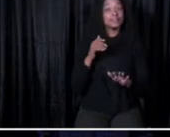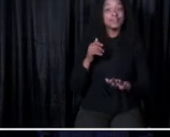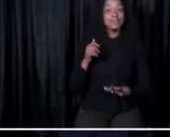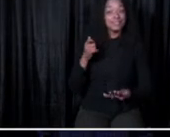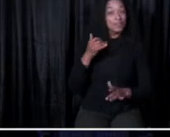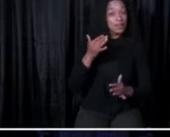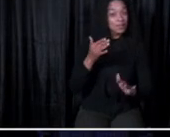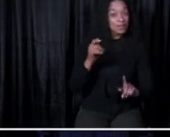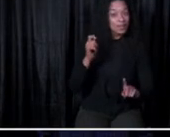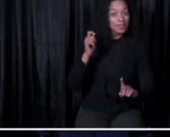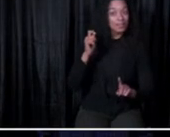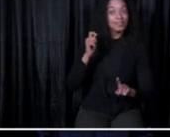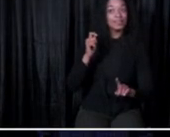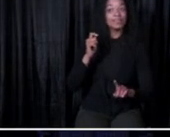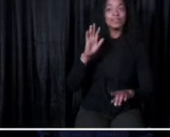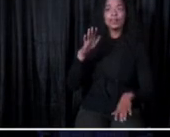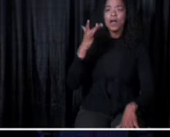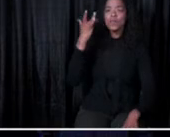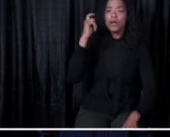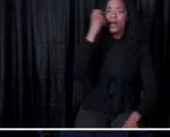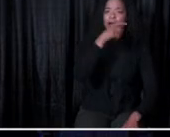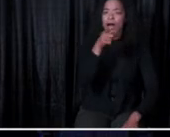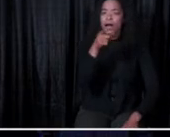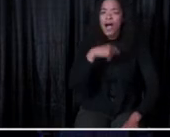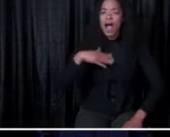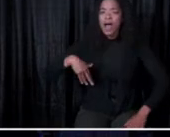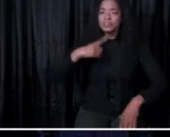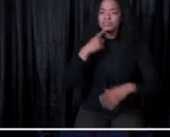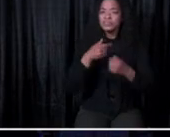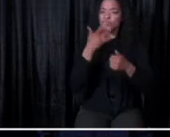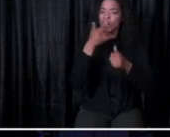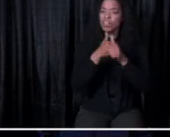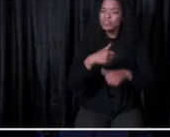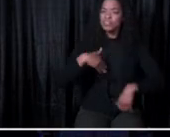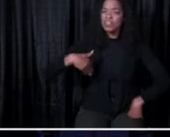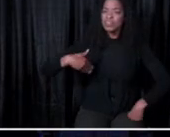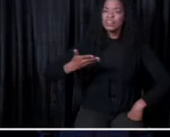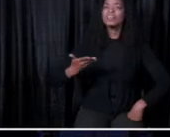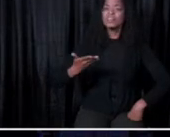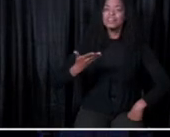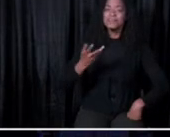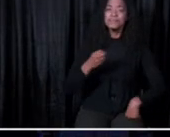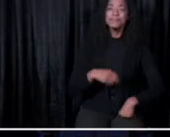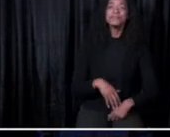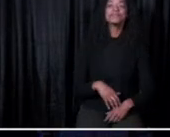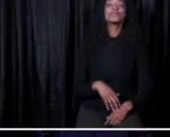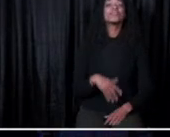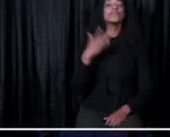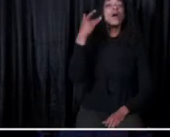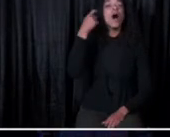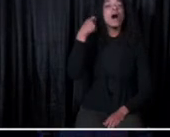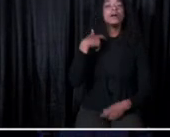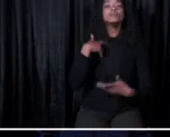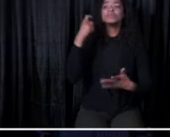why do we move the tassel from the right to the left side?